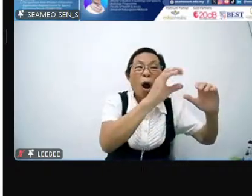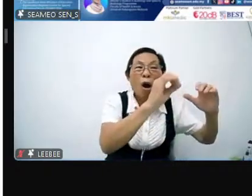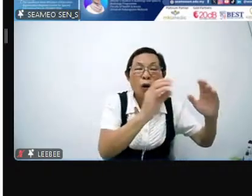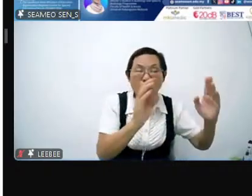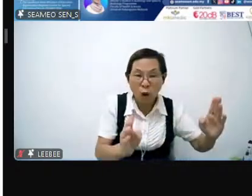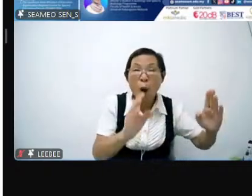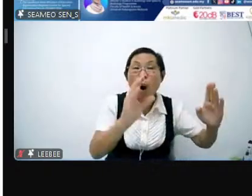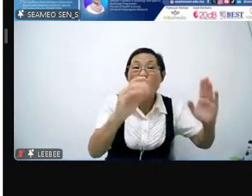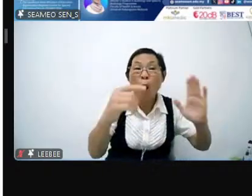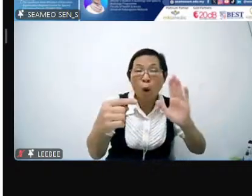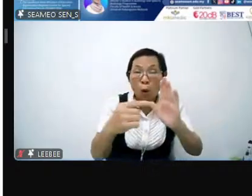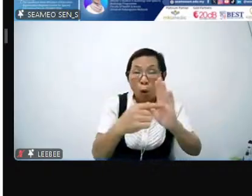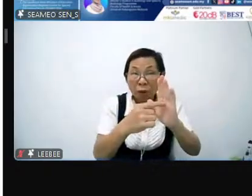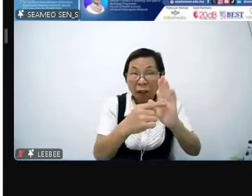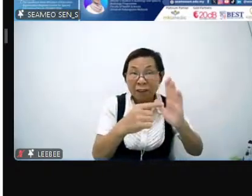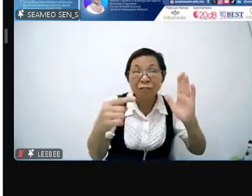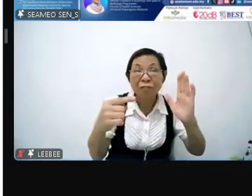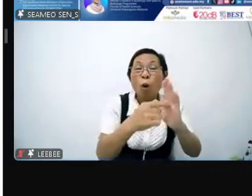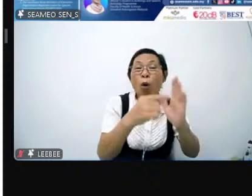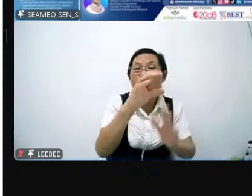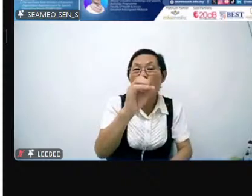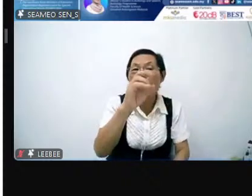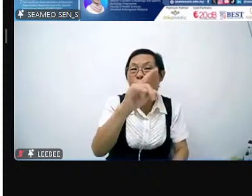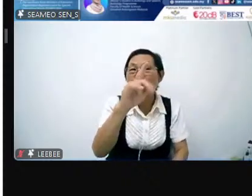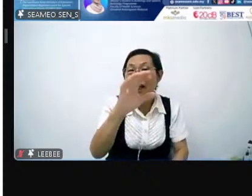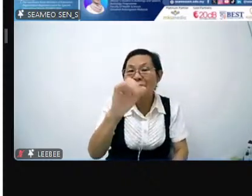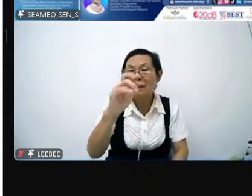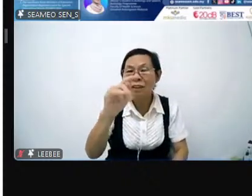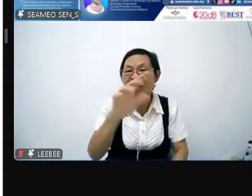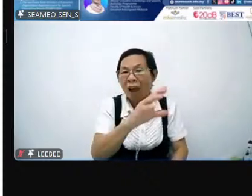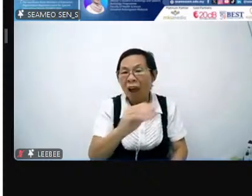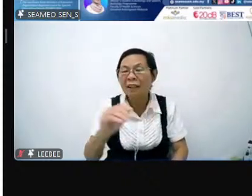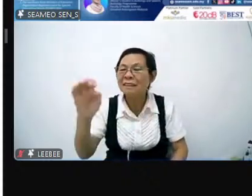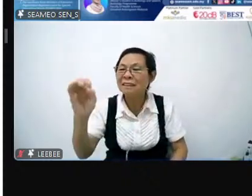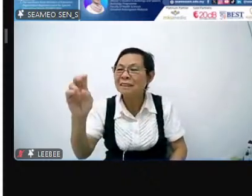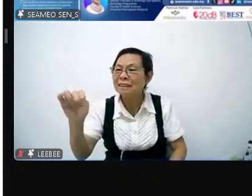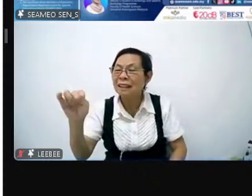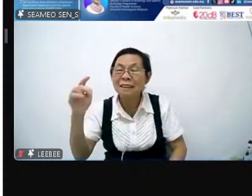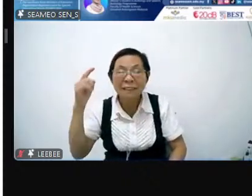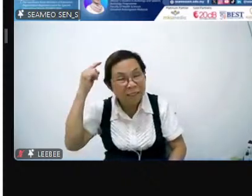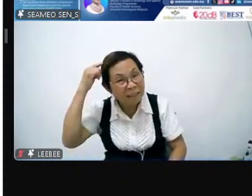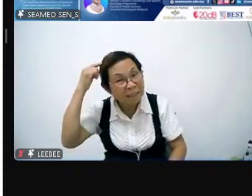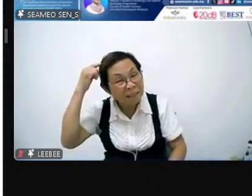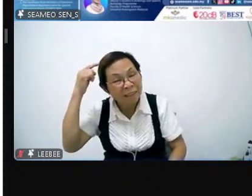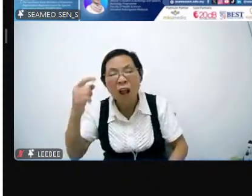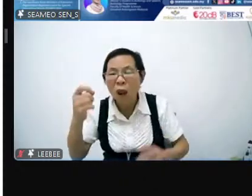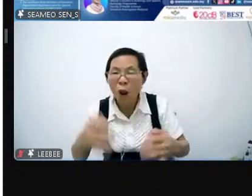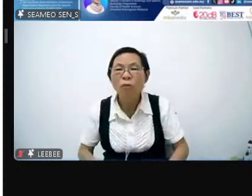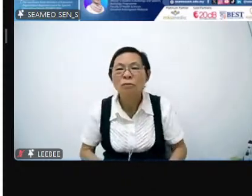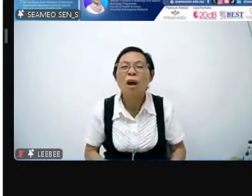loss. So most of the conductive hearing loss case can be treated